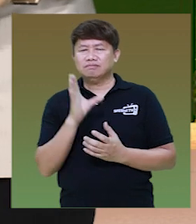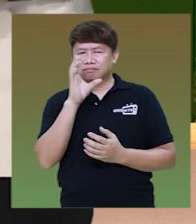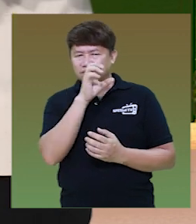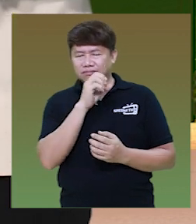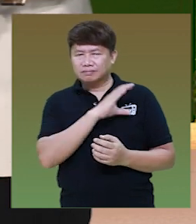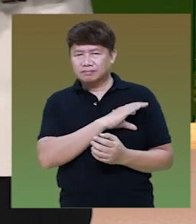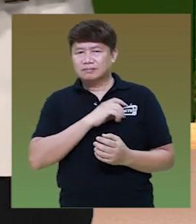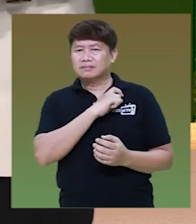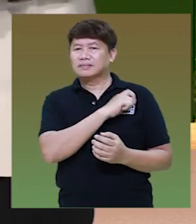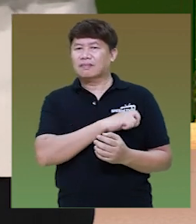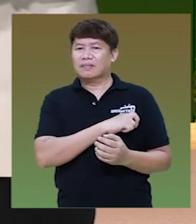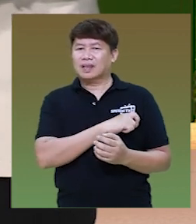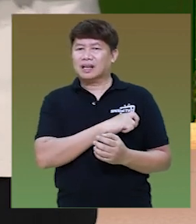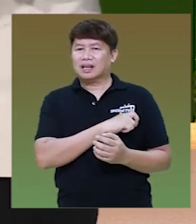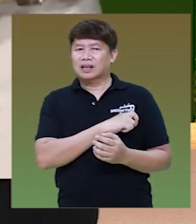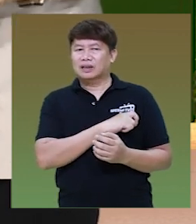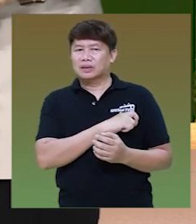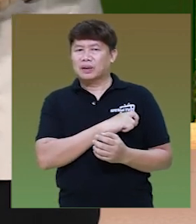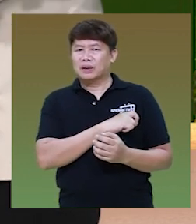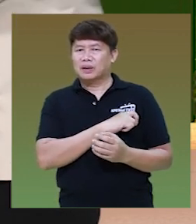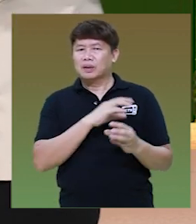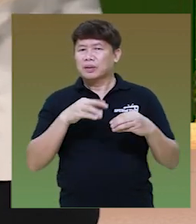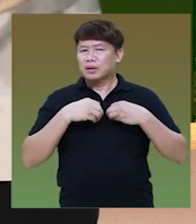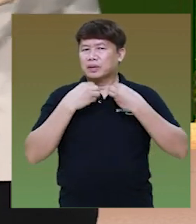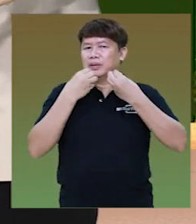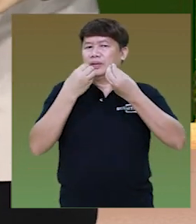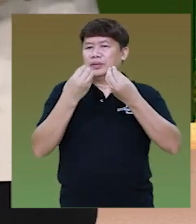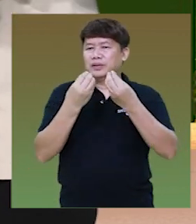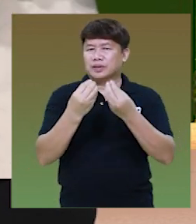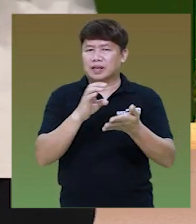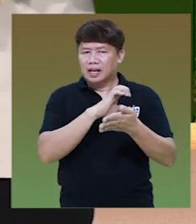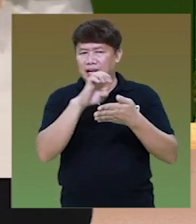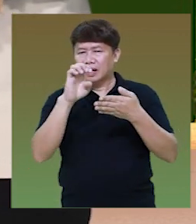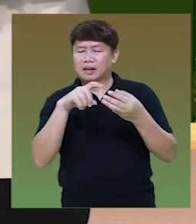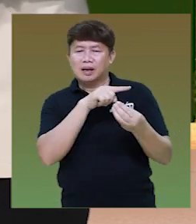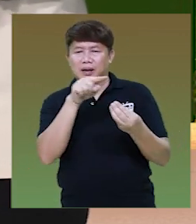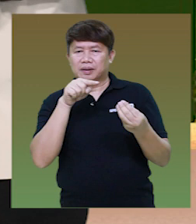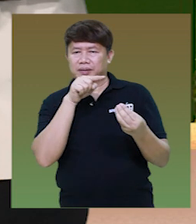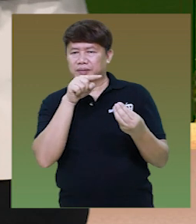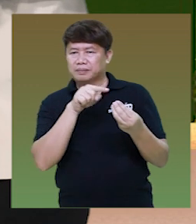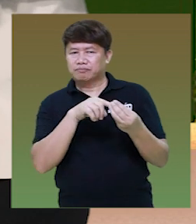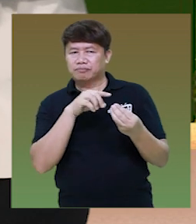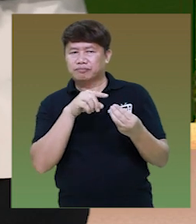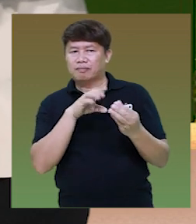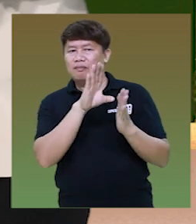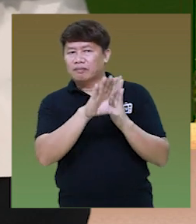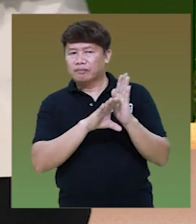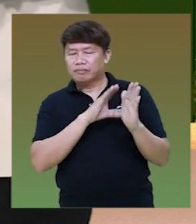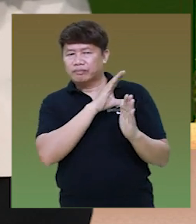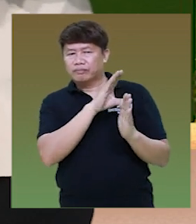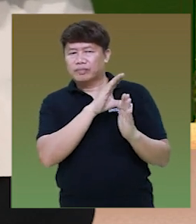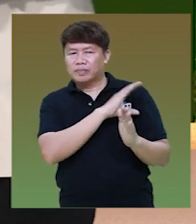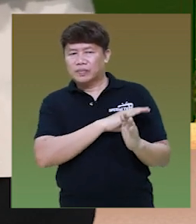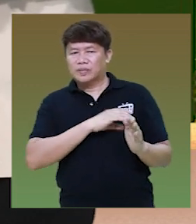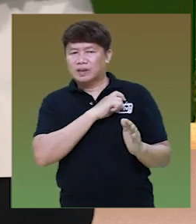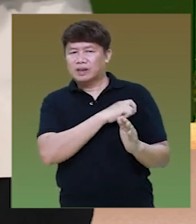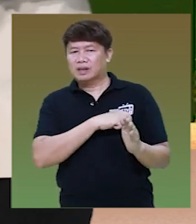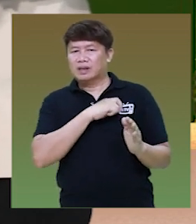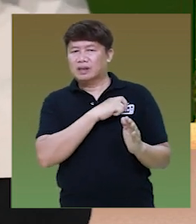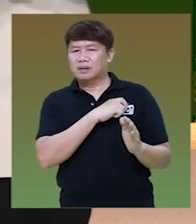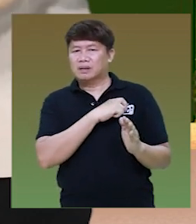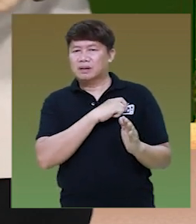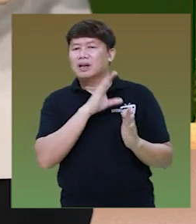Inferring character traits is to draw a conclusion about the character's traits from what